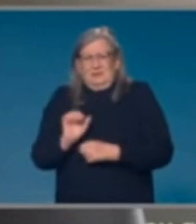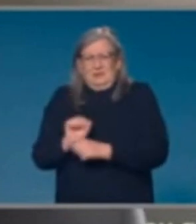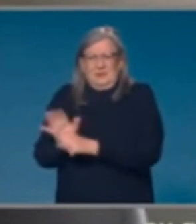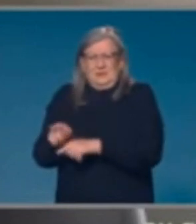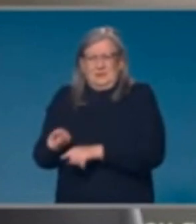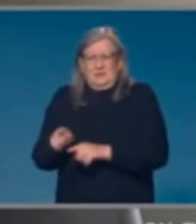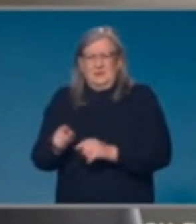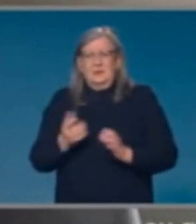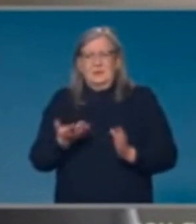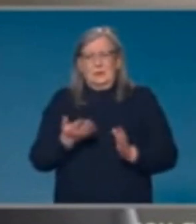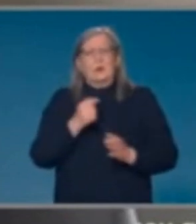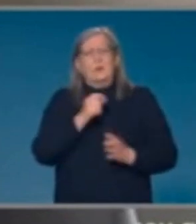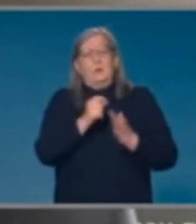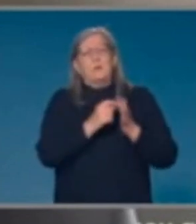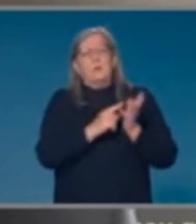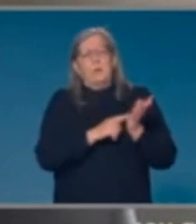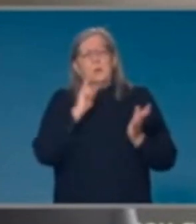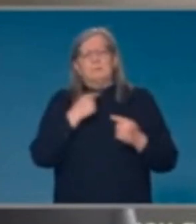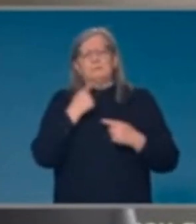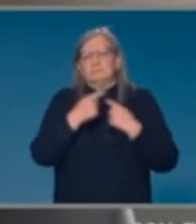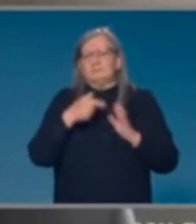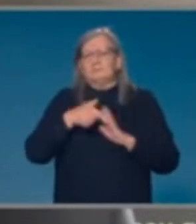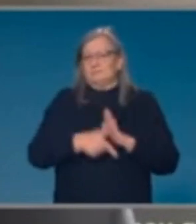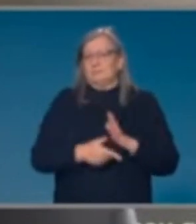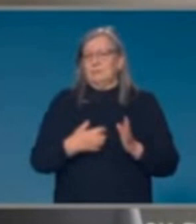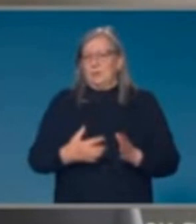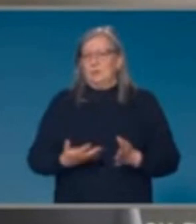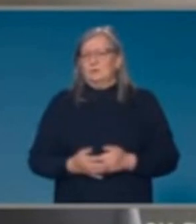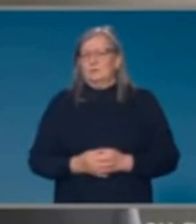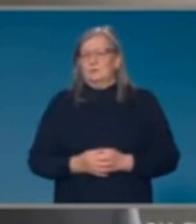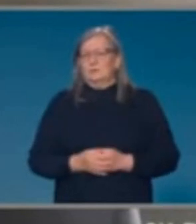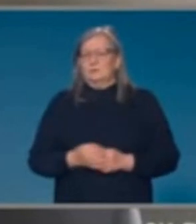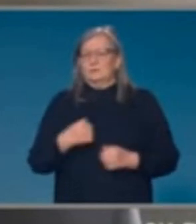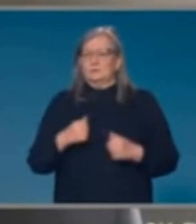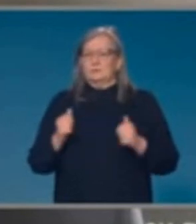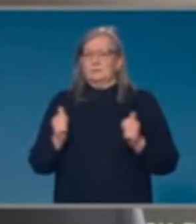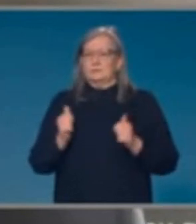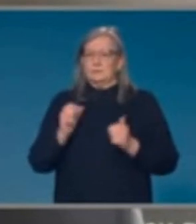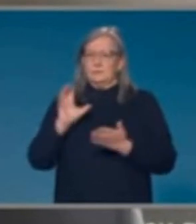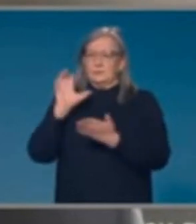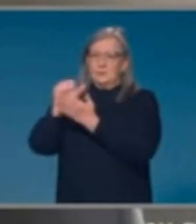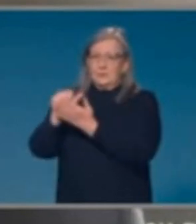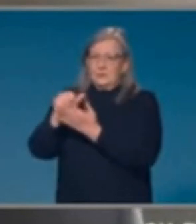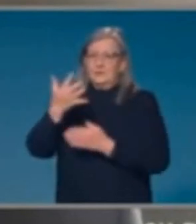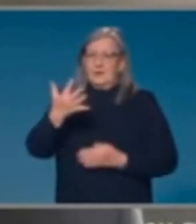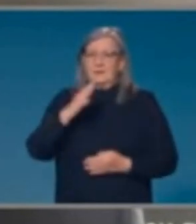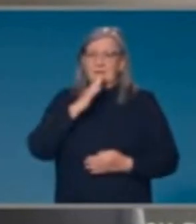secured 500,000 units of the new